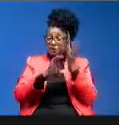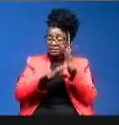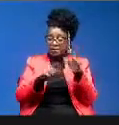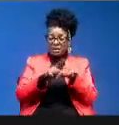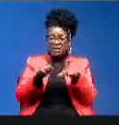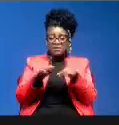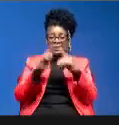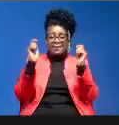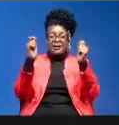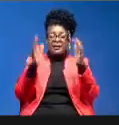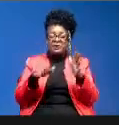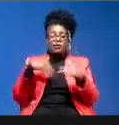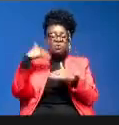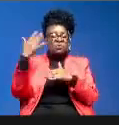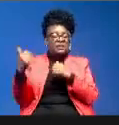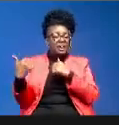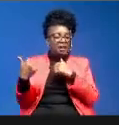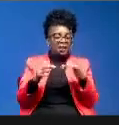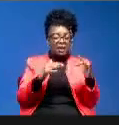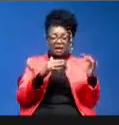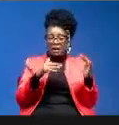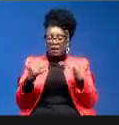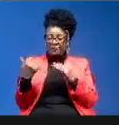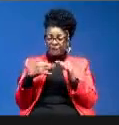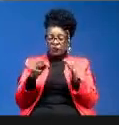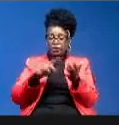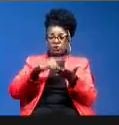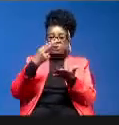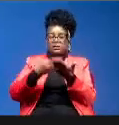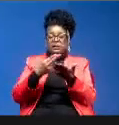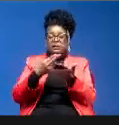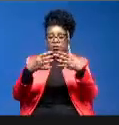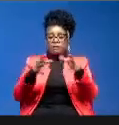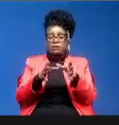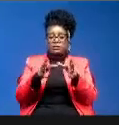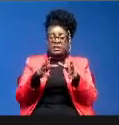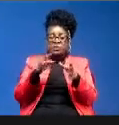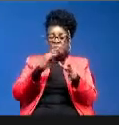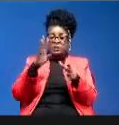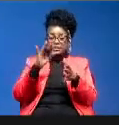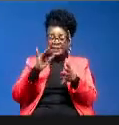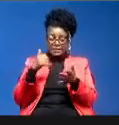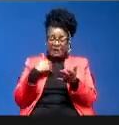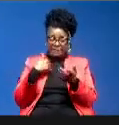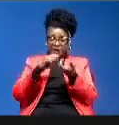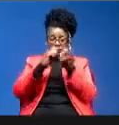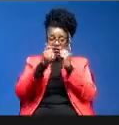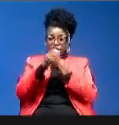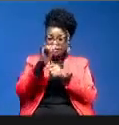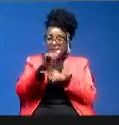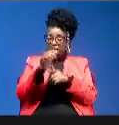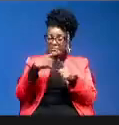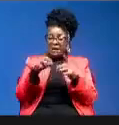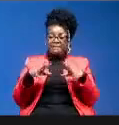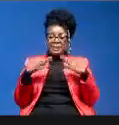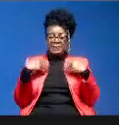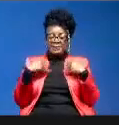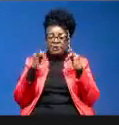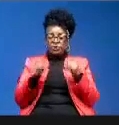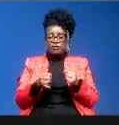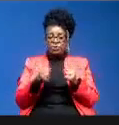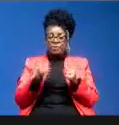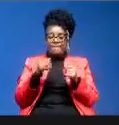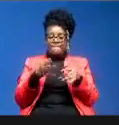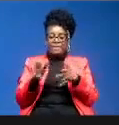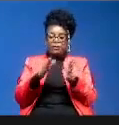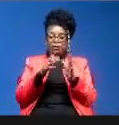herders battle for scarce resources. But a community in Westgate Community Conservancy is changing that narrative by embracing new conservation methods